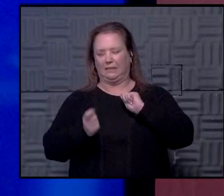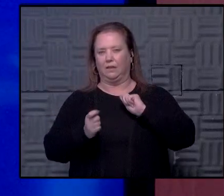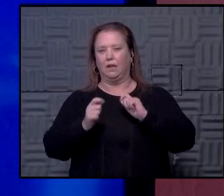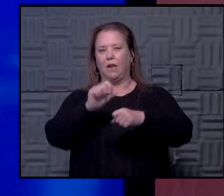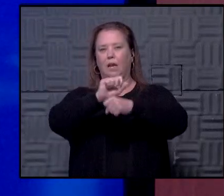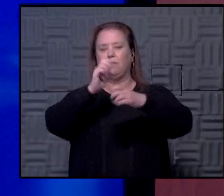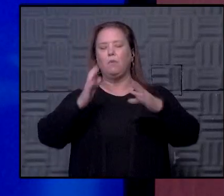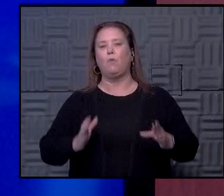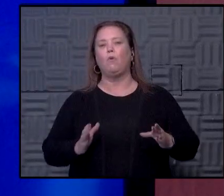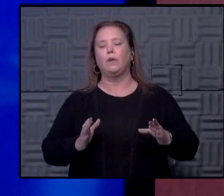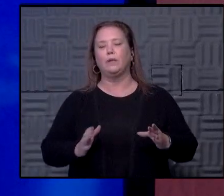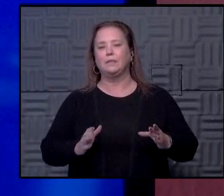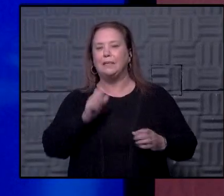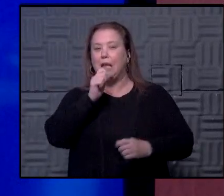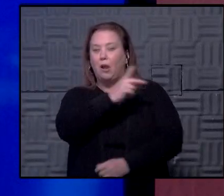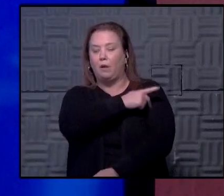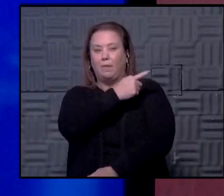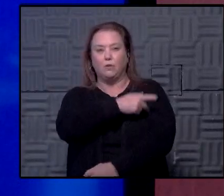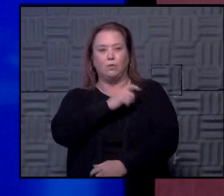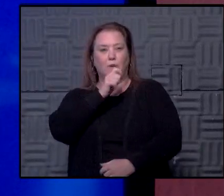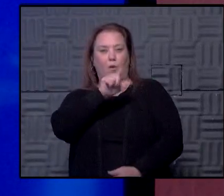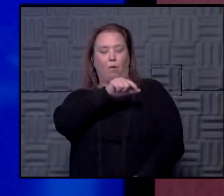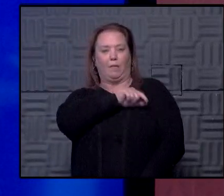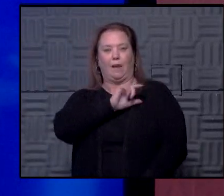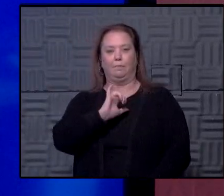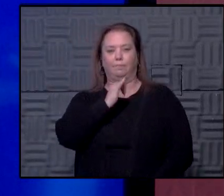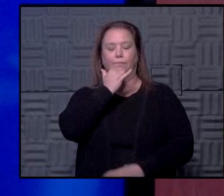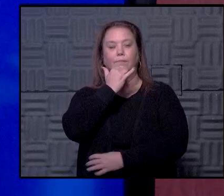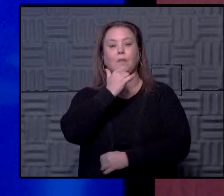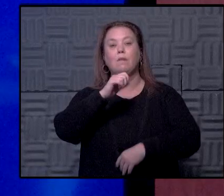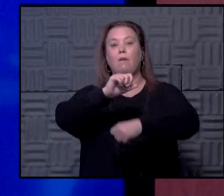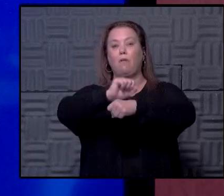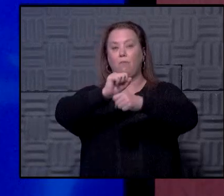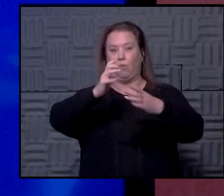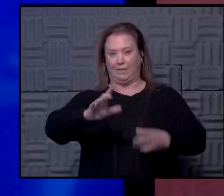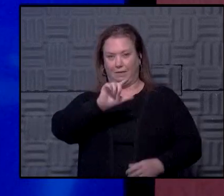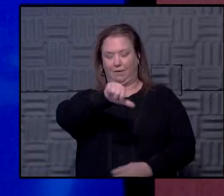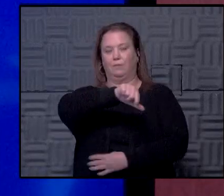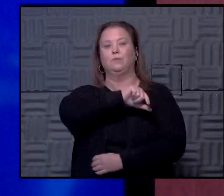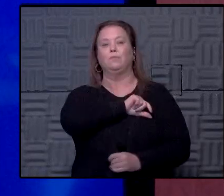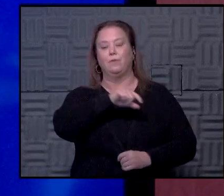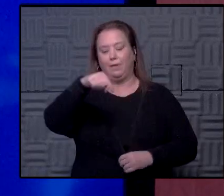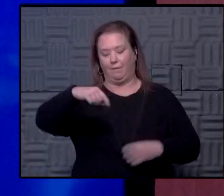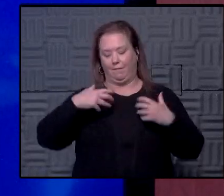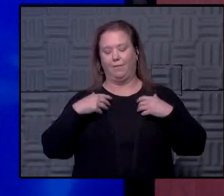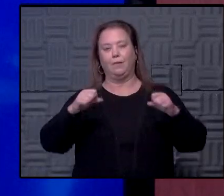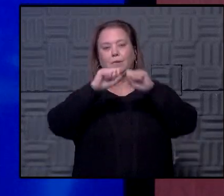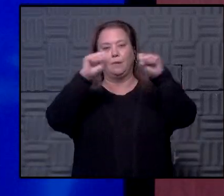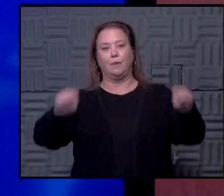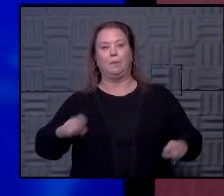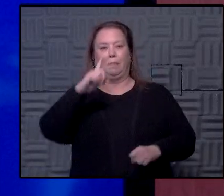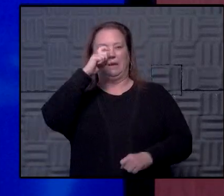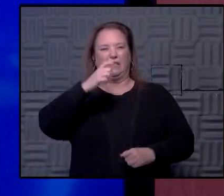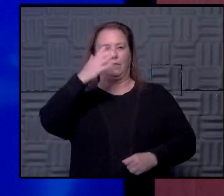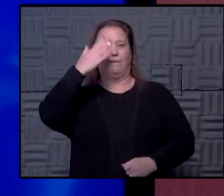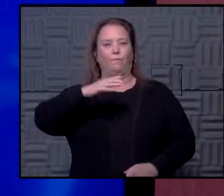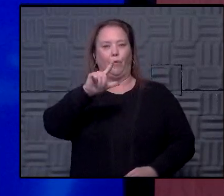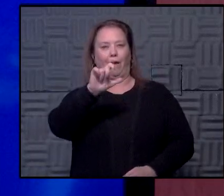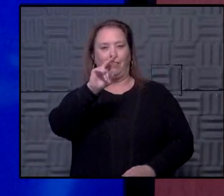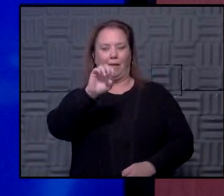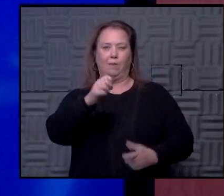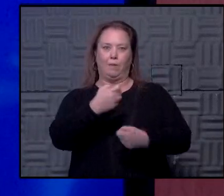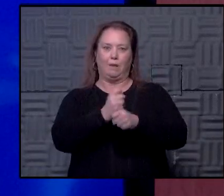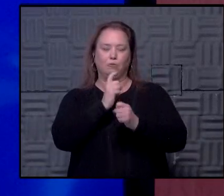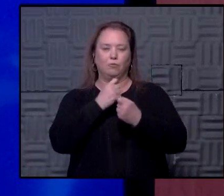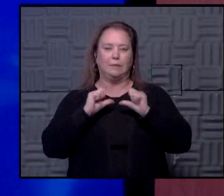employees who were not our patients would not be eligible. That is incorrect. Our employees are eligible to get it here at the health system because they're frontline healthcare workers. We have to keep them